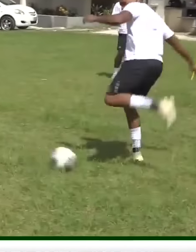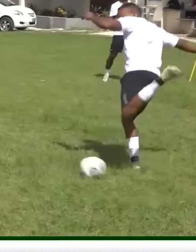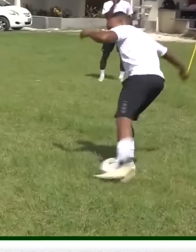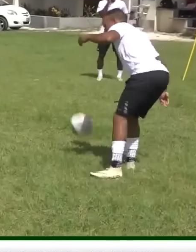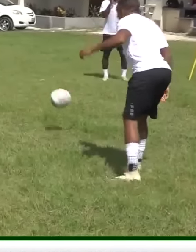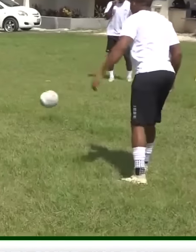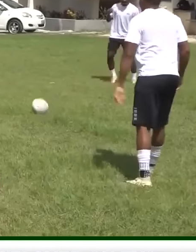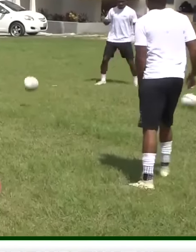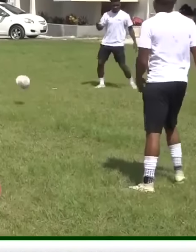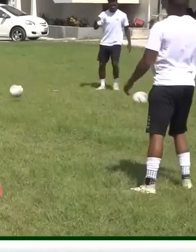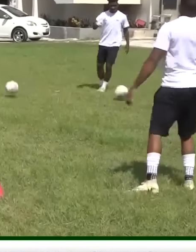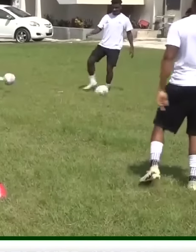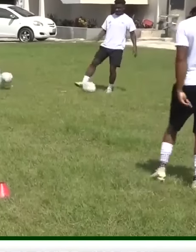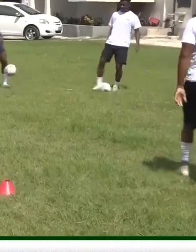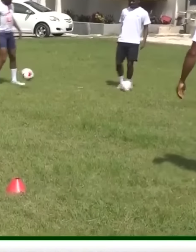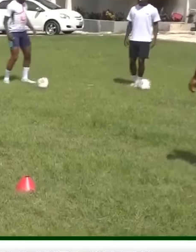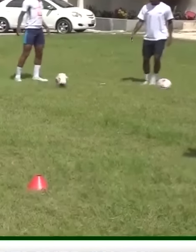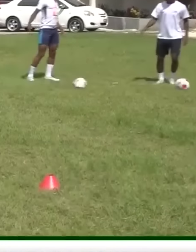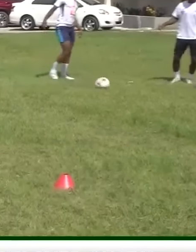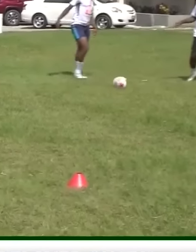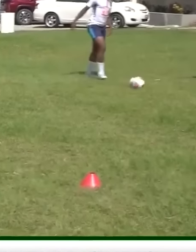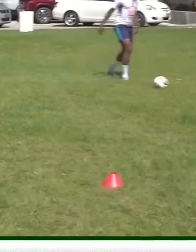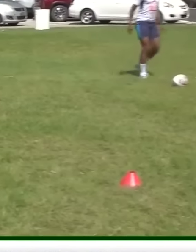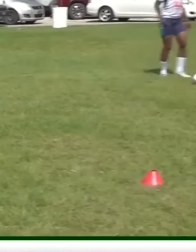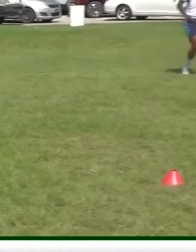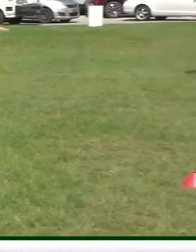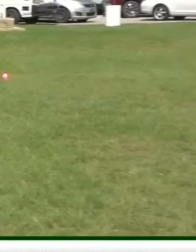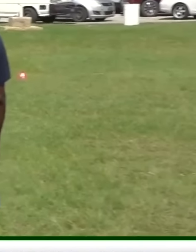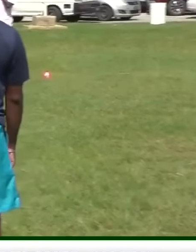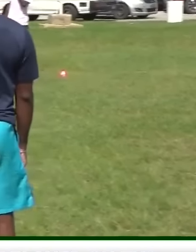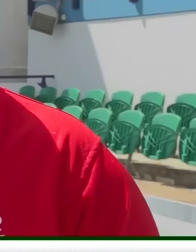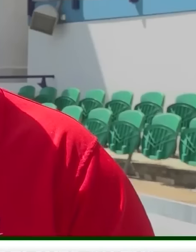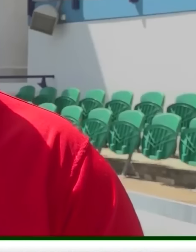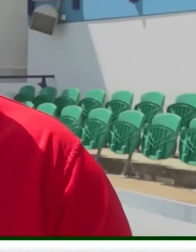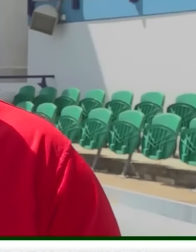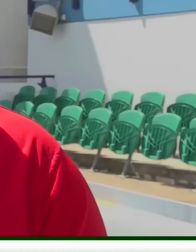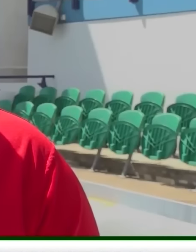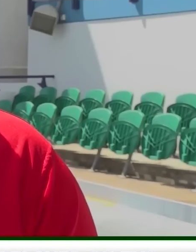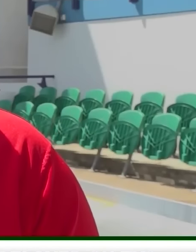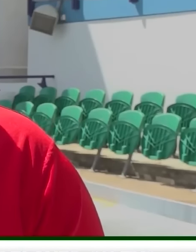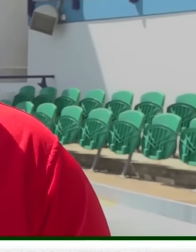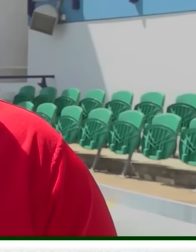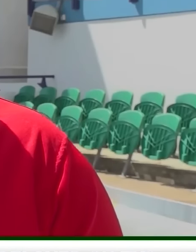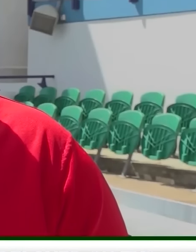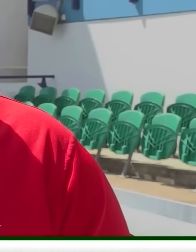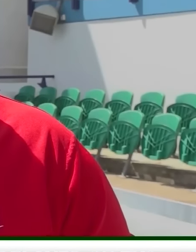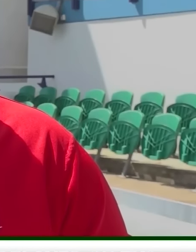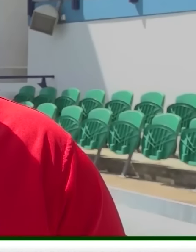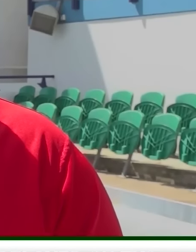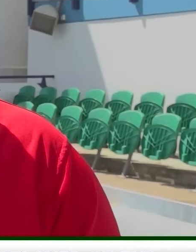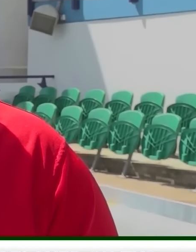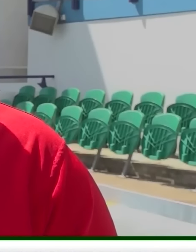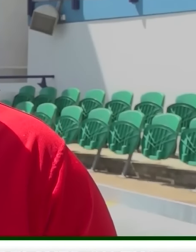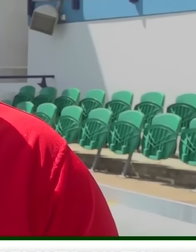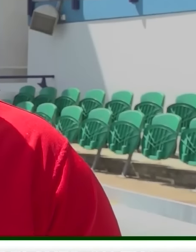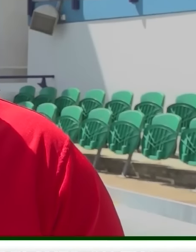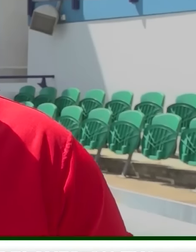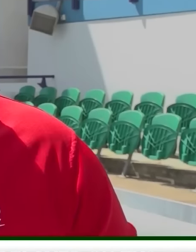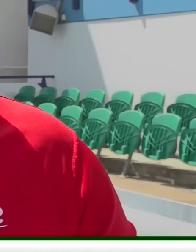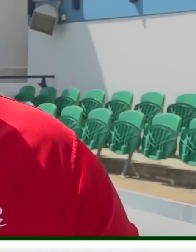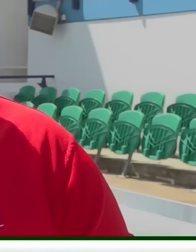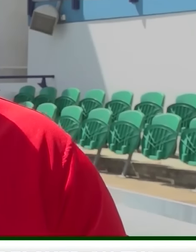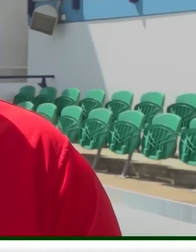and they're not leaving anything up to chance. We're preparing mentally and also physically, so our opponents tend to